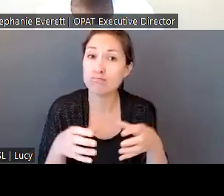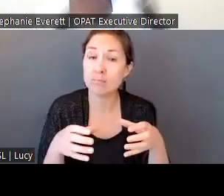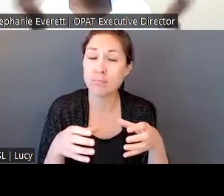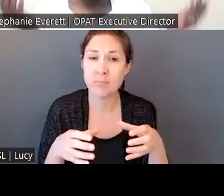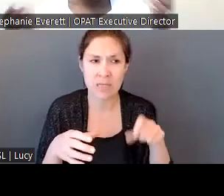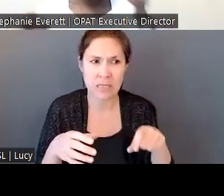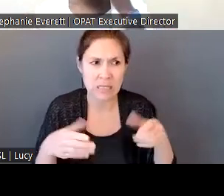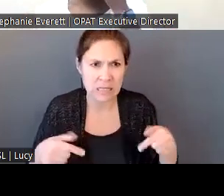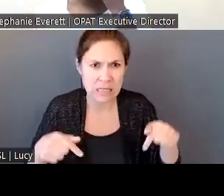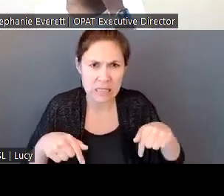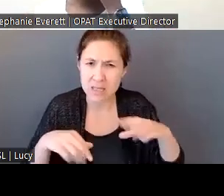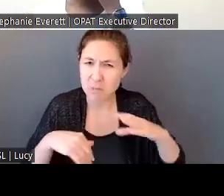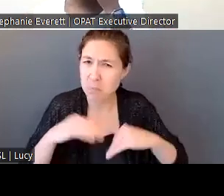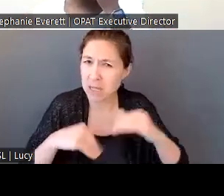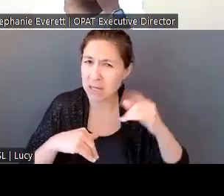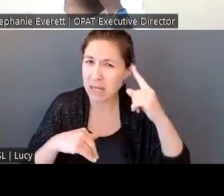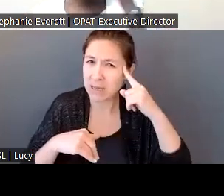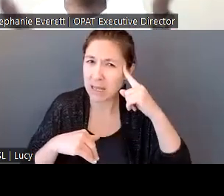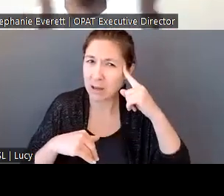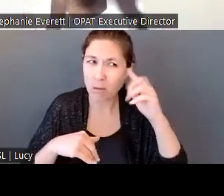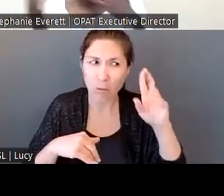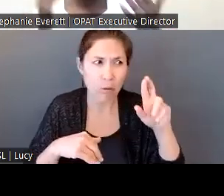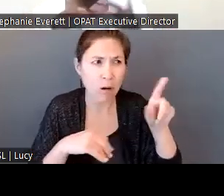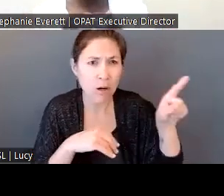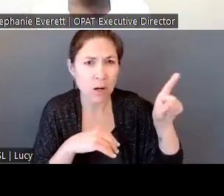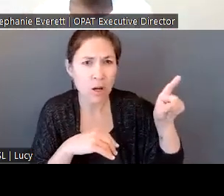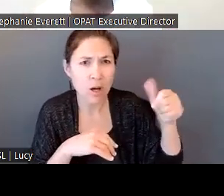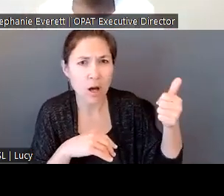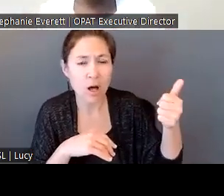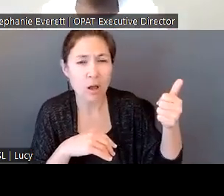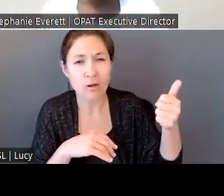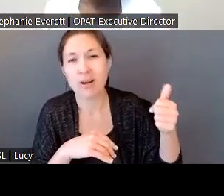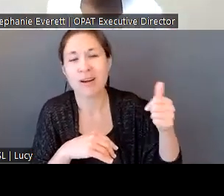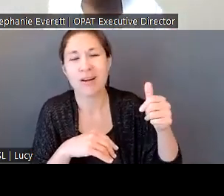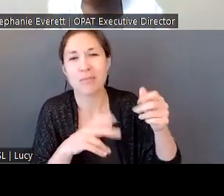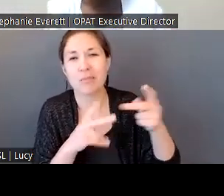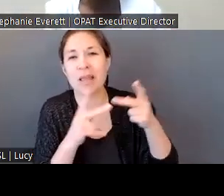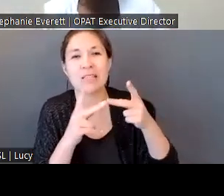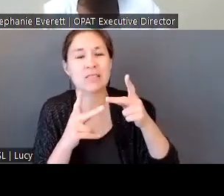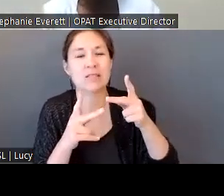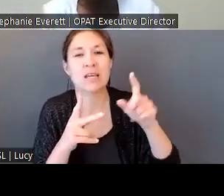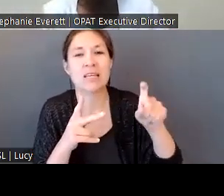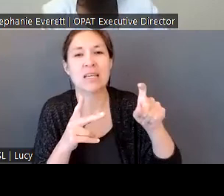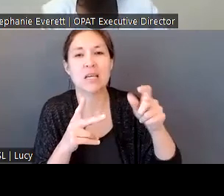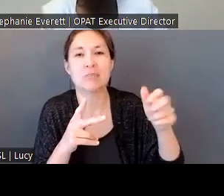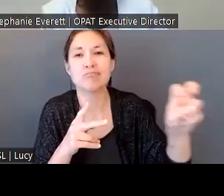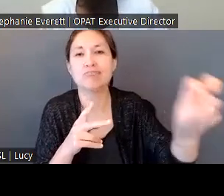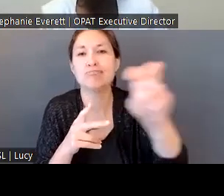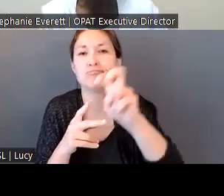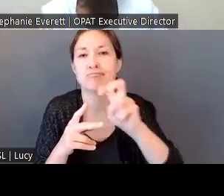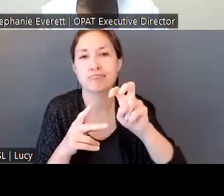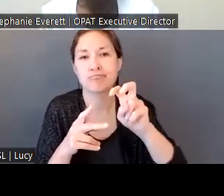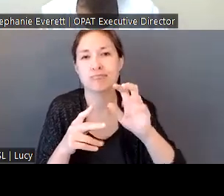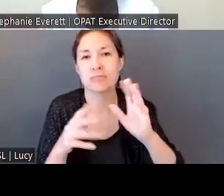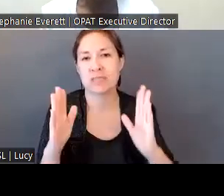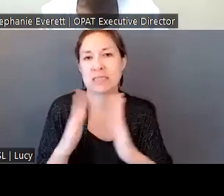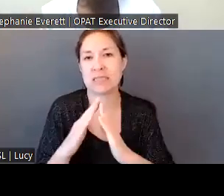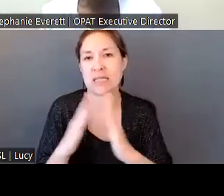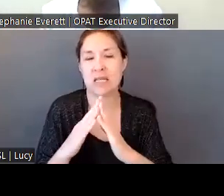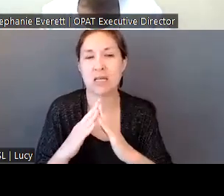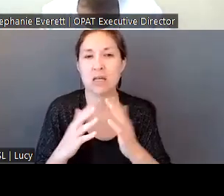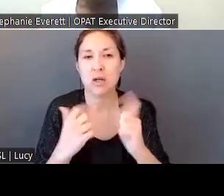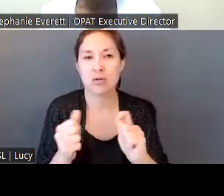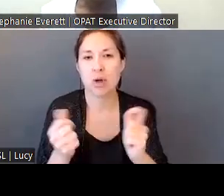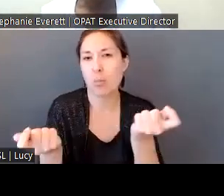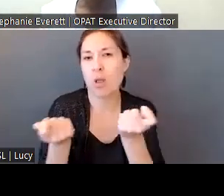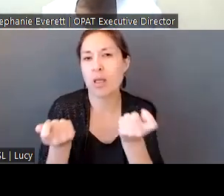it may be elsewhere. We are supposed to have them across the city so that we make sure that we engage as many residents of the city of Boston